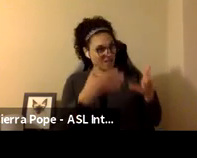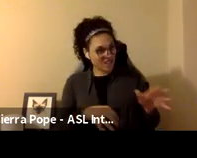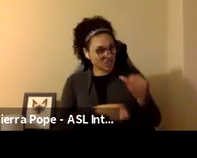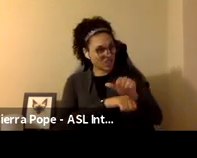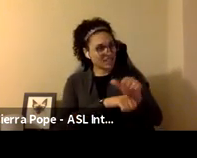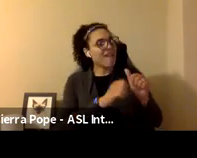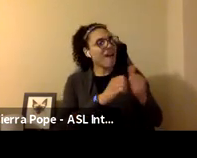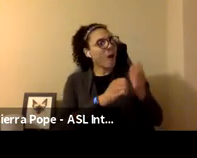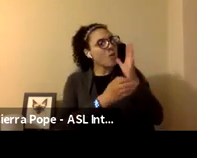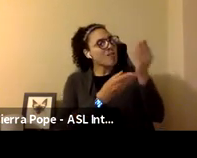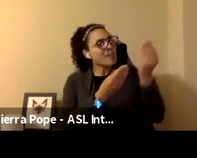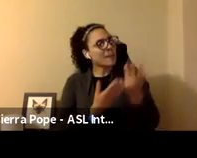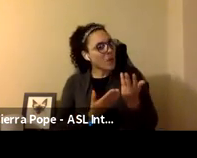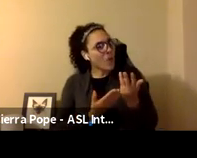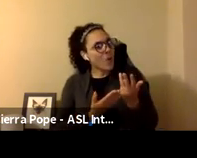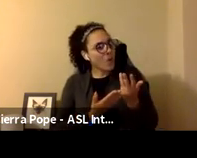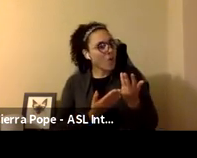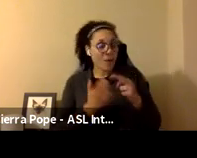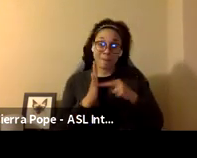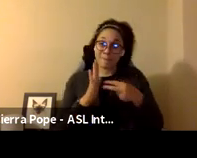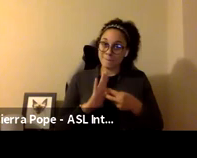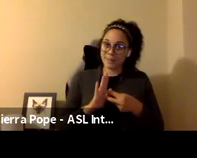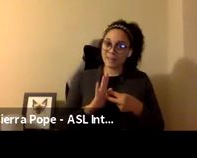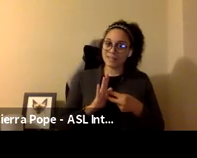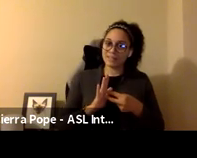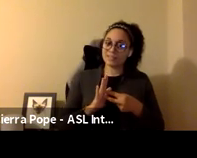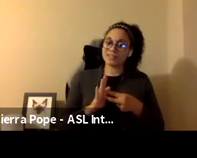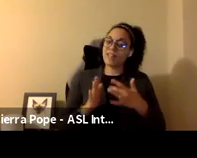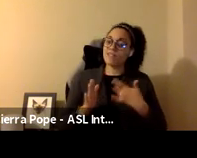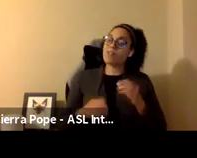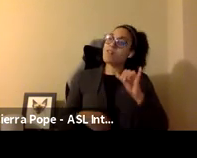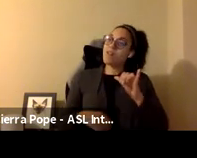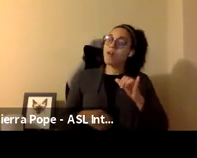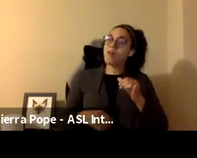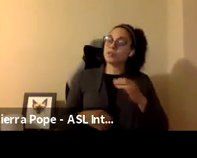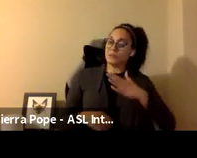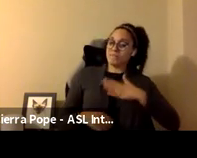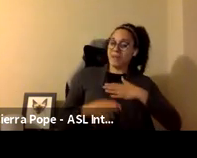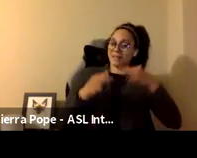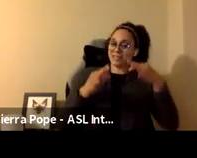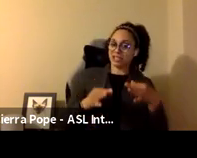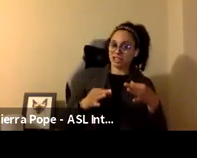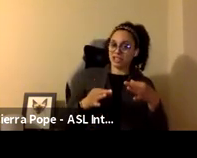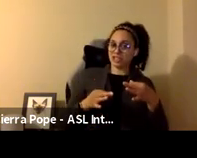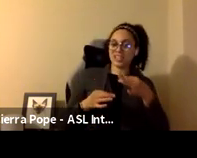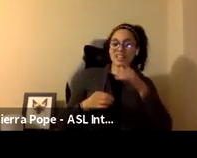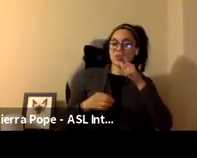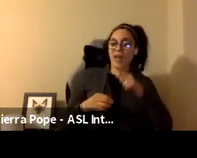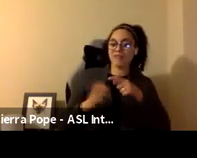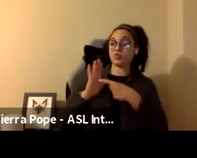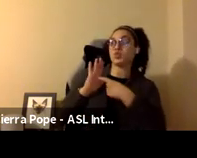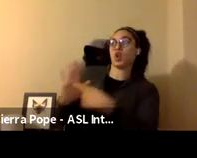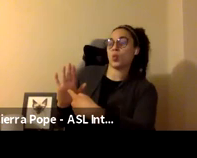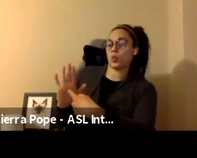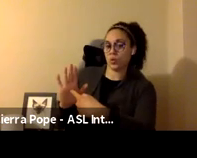So then they actually feel like they have some choice in it, rather than saying, you have to come sit down and show me. Let them come up with the way